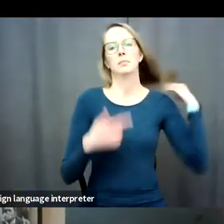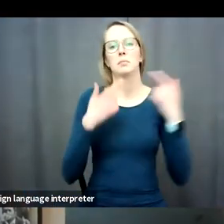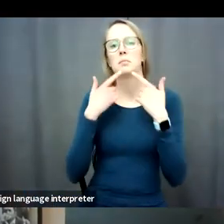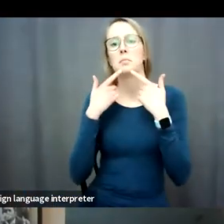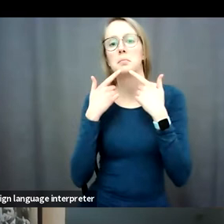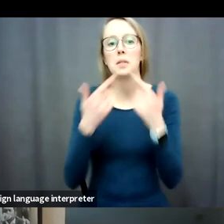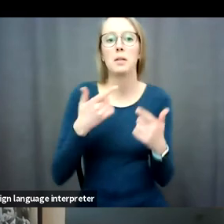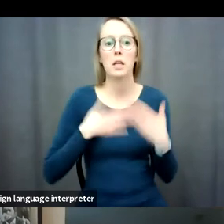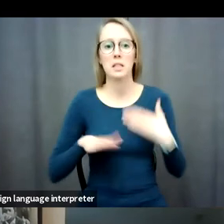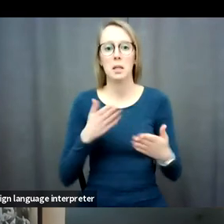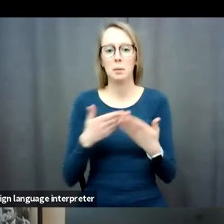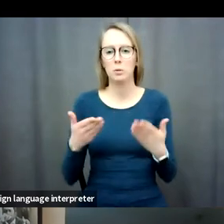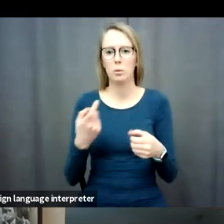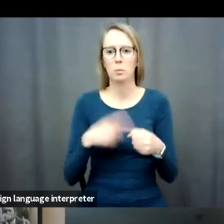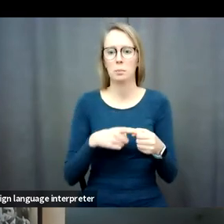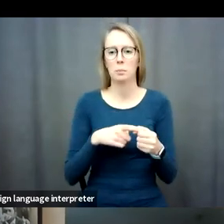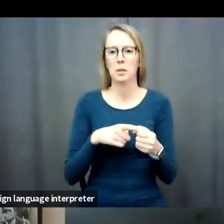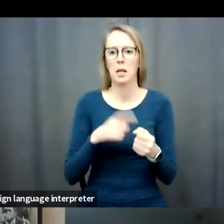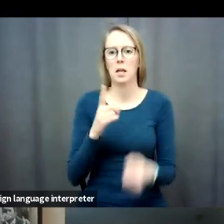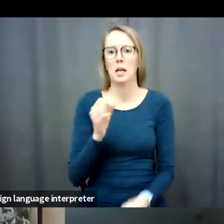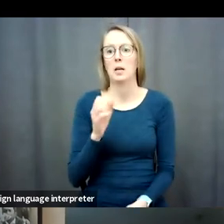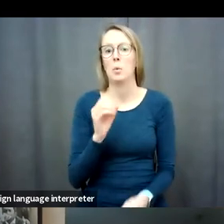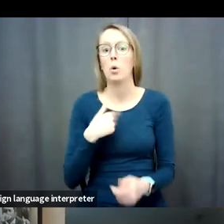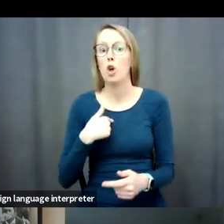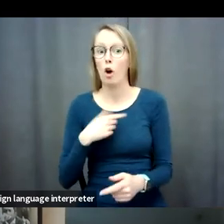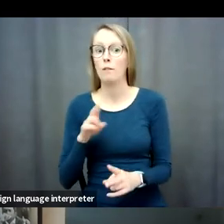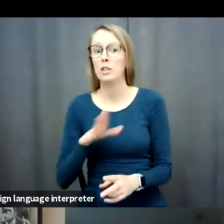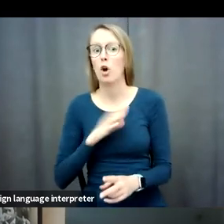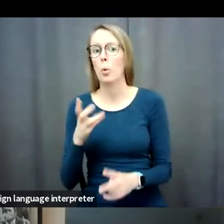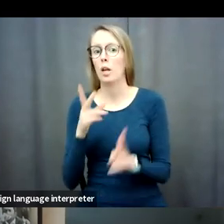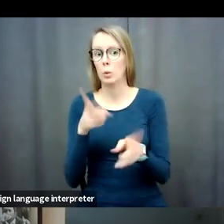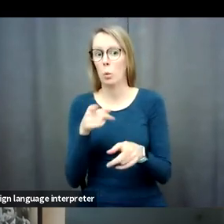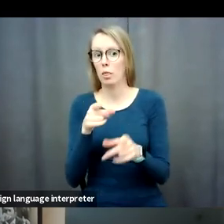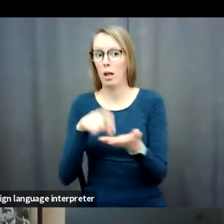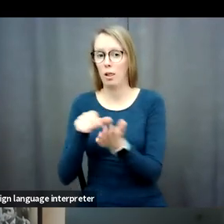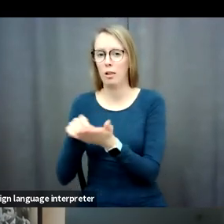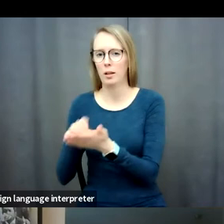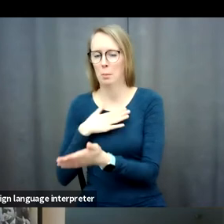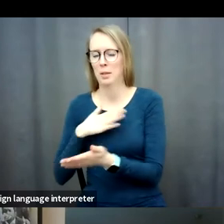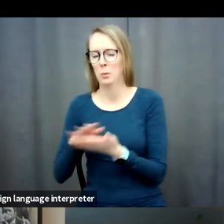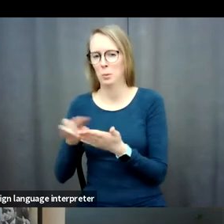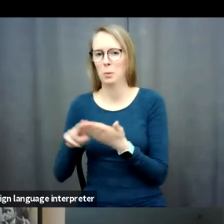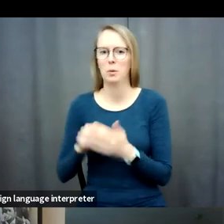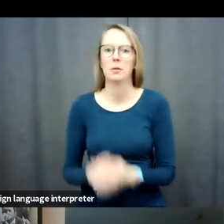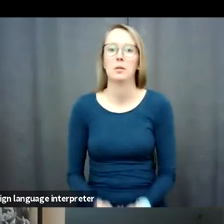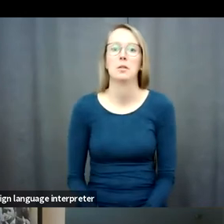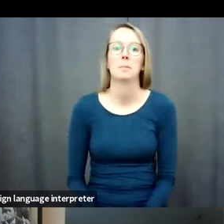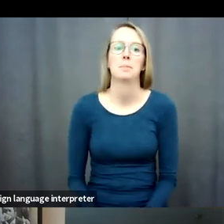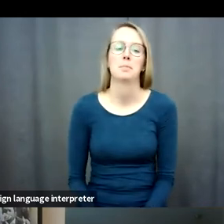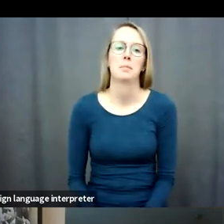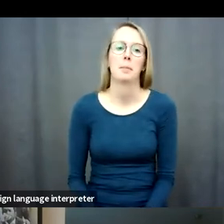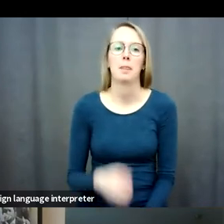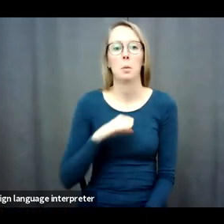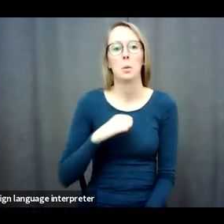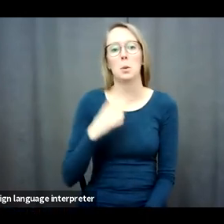to confess that I have a couple of those in my office. And thank you very much for sharing with us how children learn through